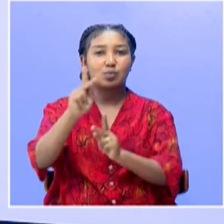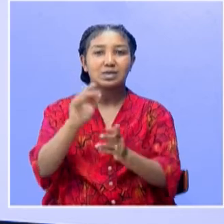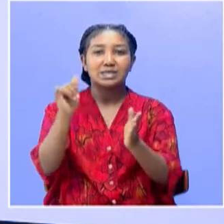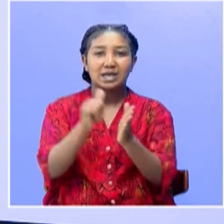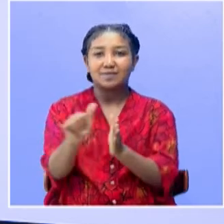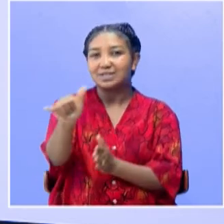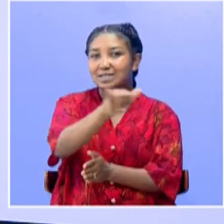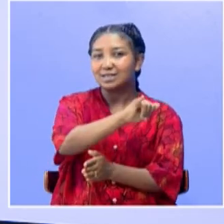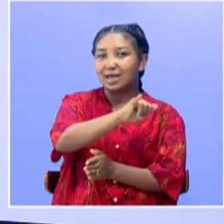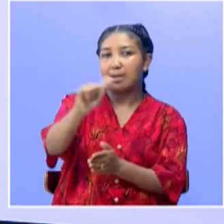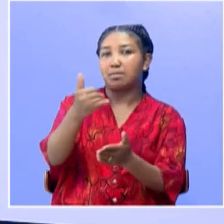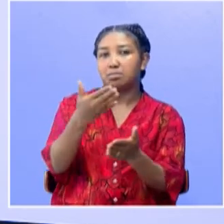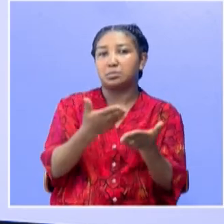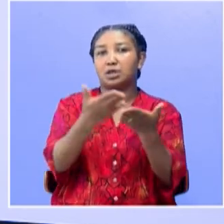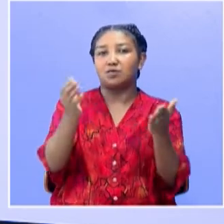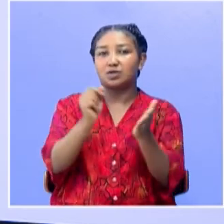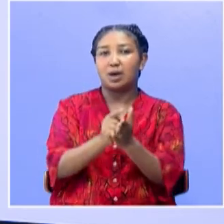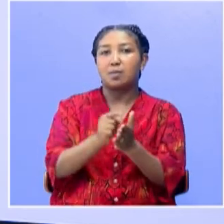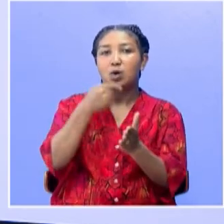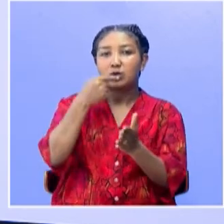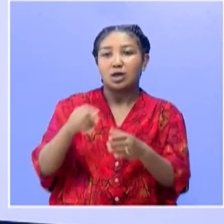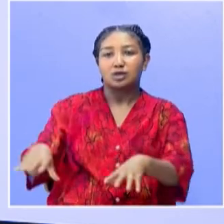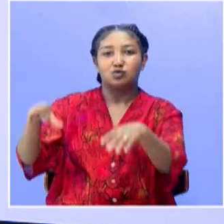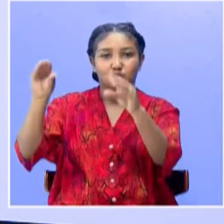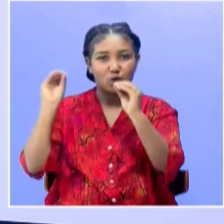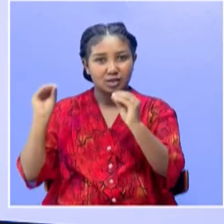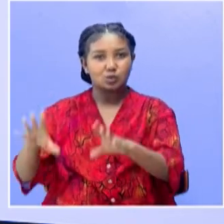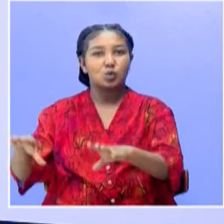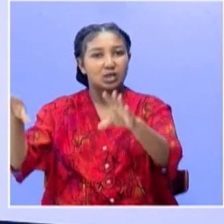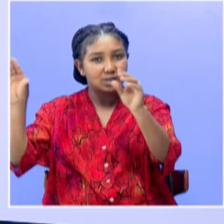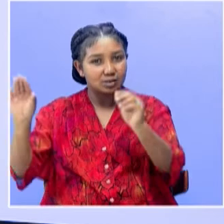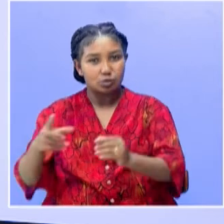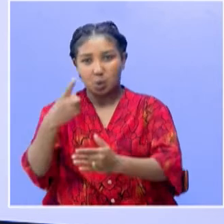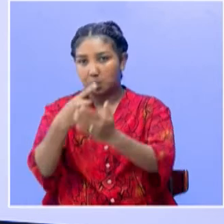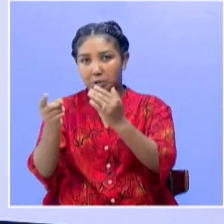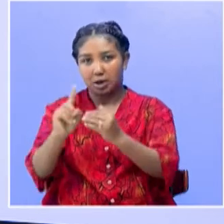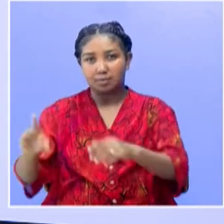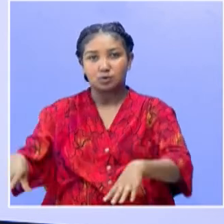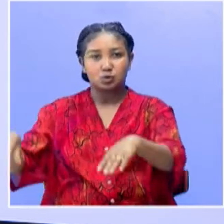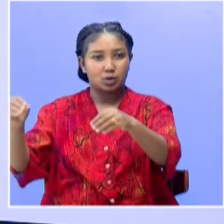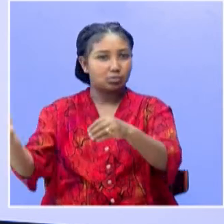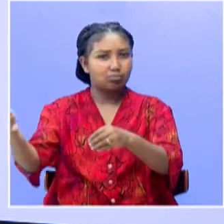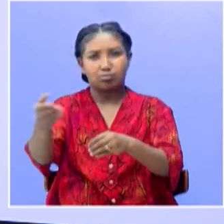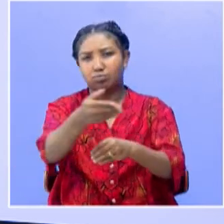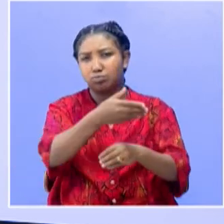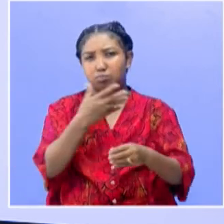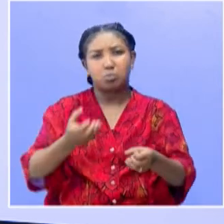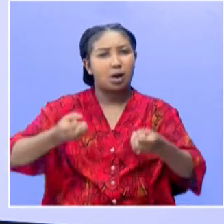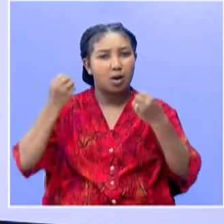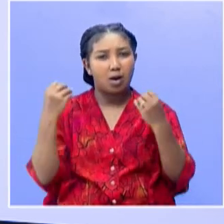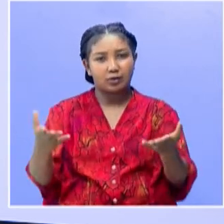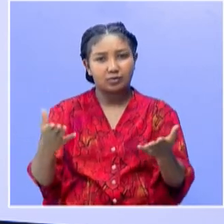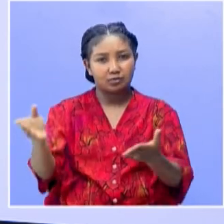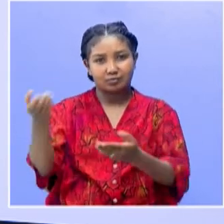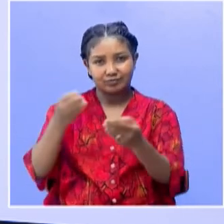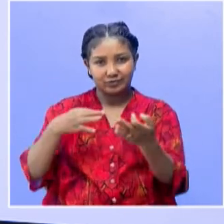have the same things together. For example, when you say student, student is not for one. Students, a lot. You, as